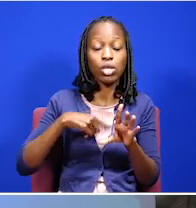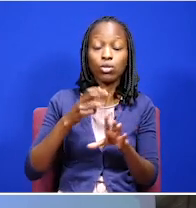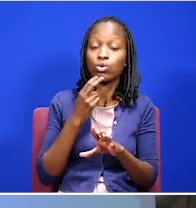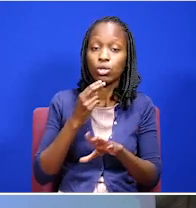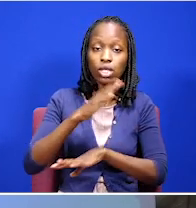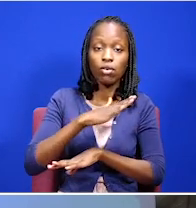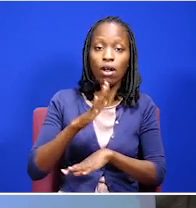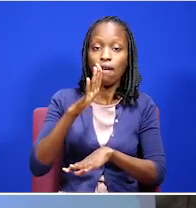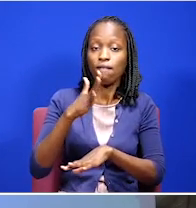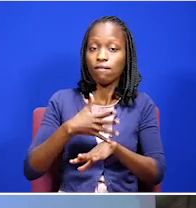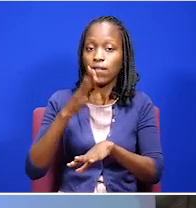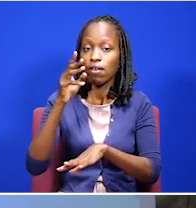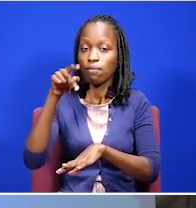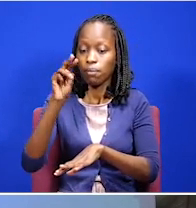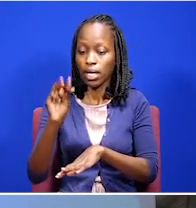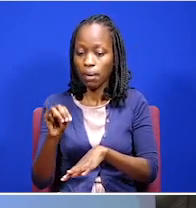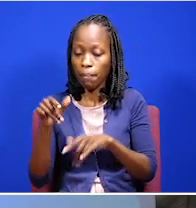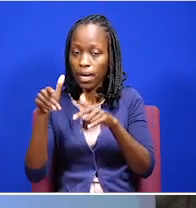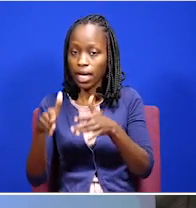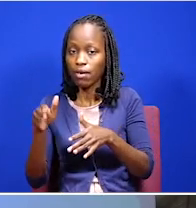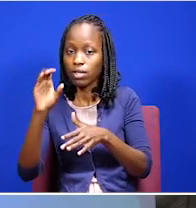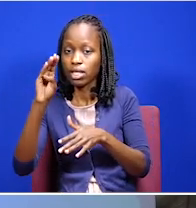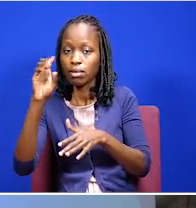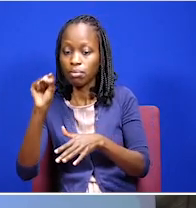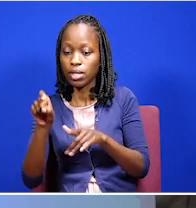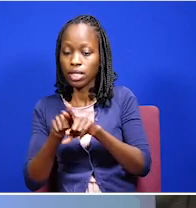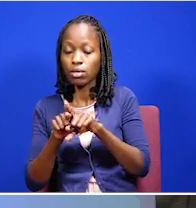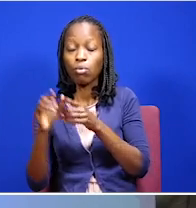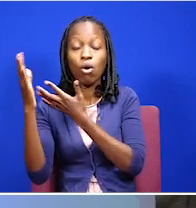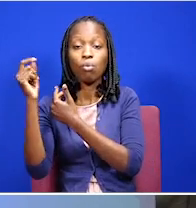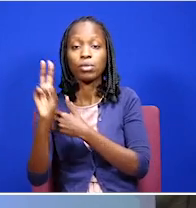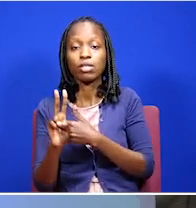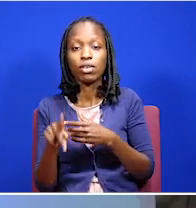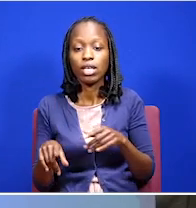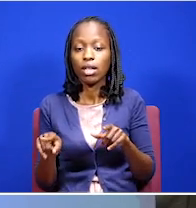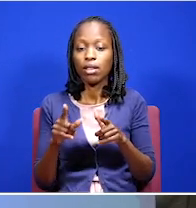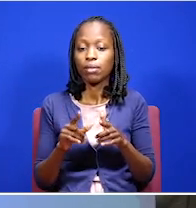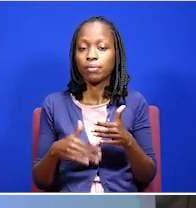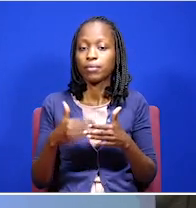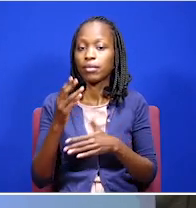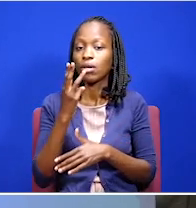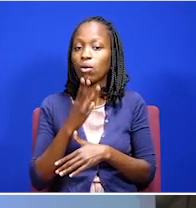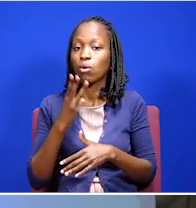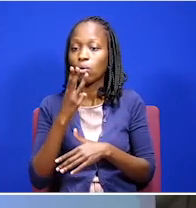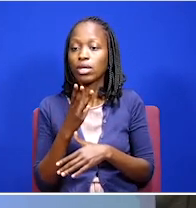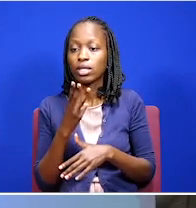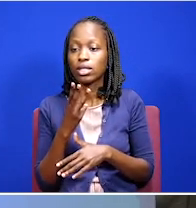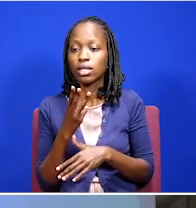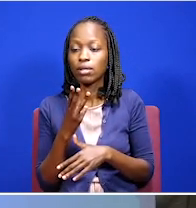at 5 o'clock right here on CBS and also on Hope TV. And then, of course, on Wednesday, we resume our time